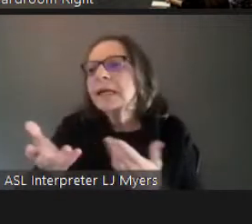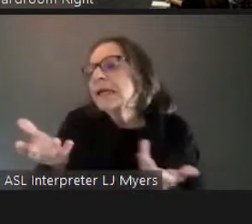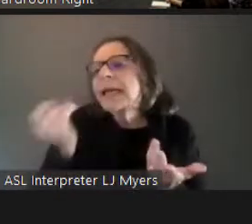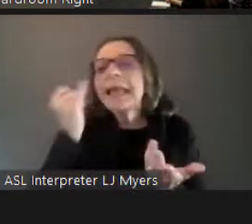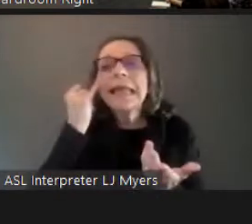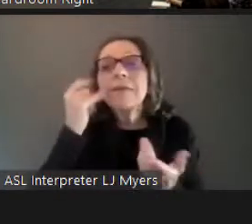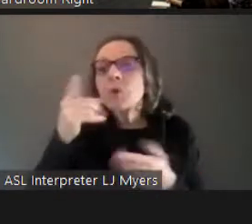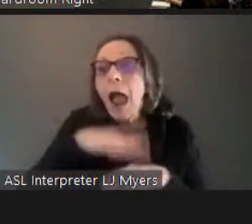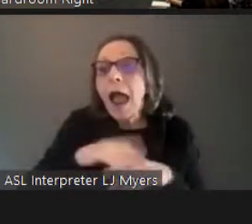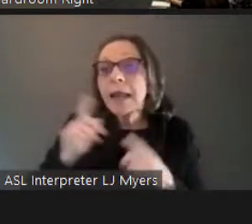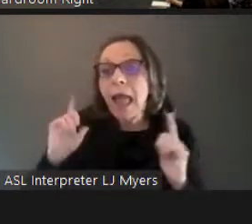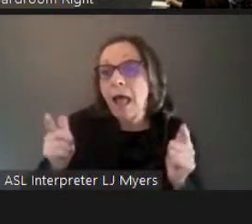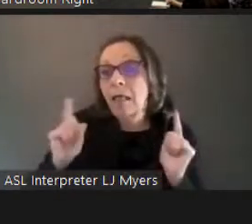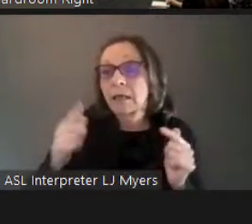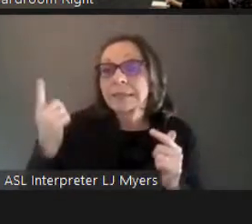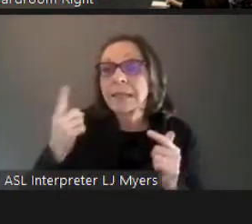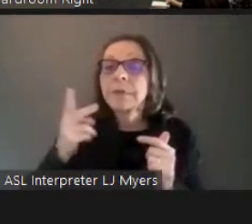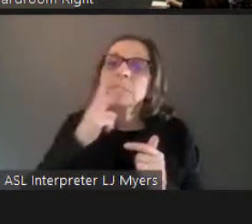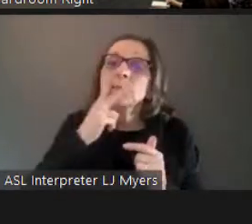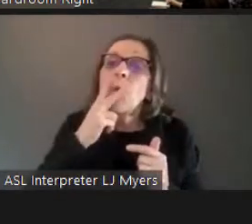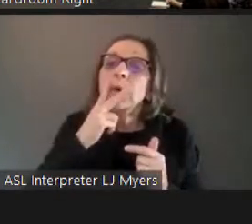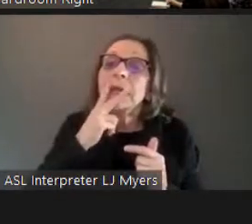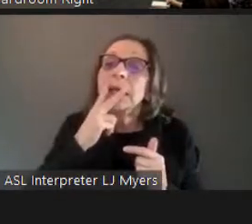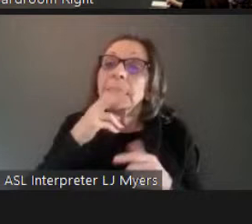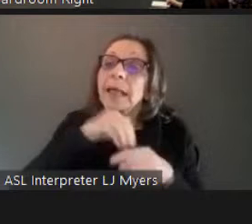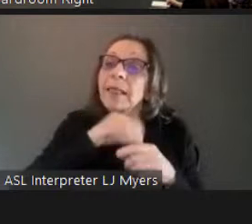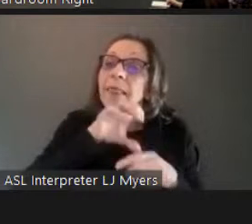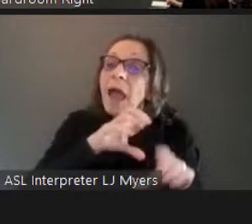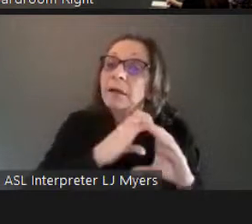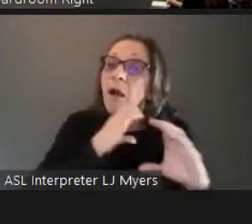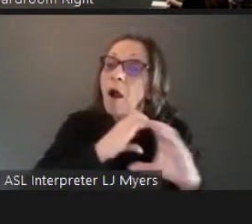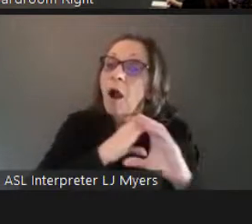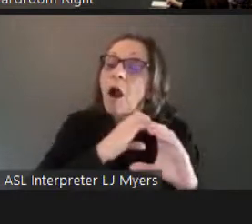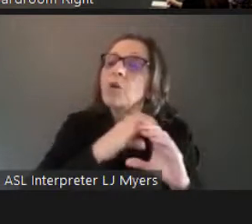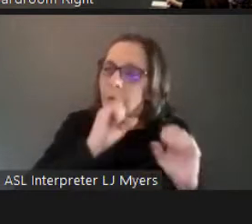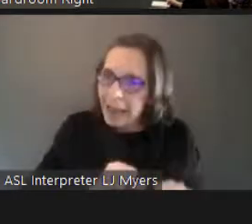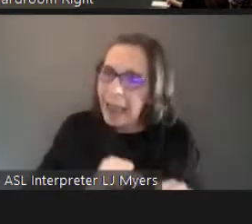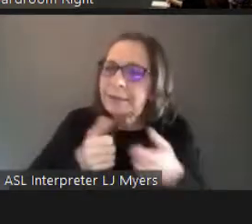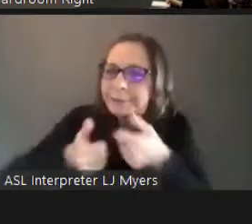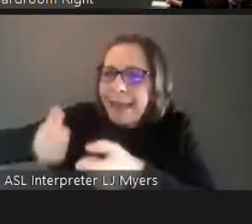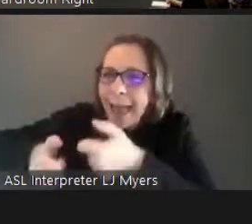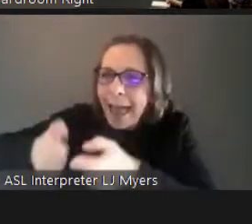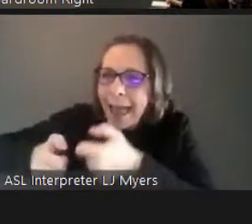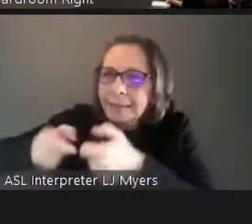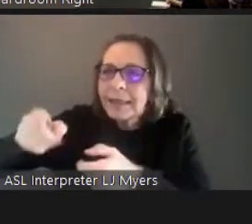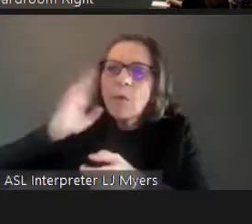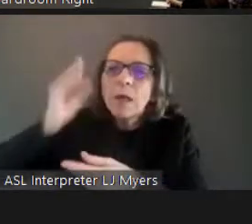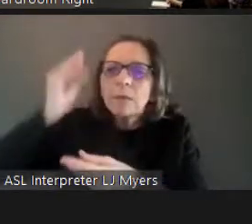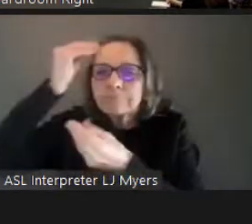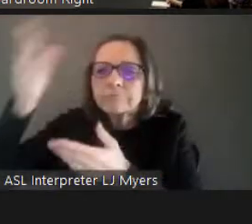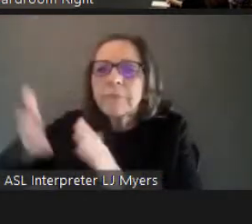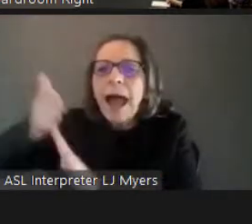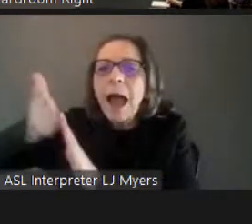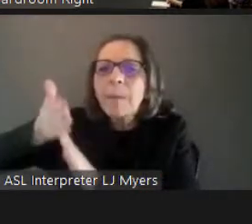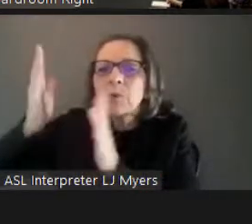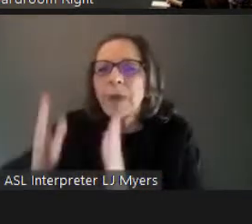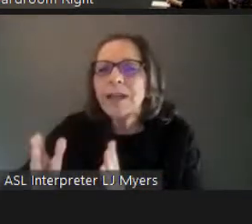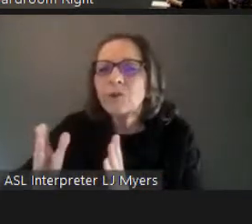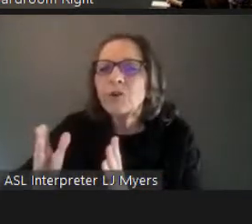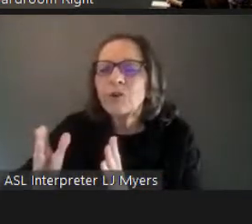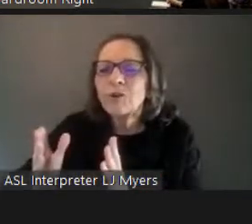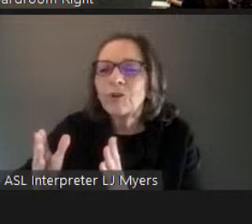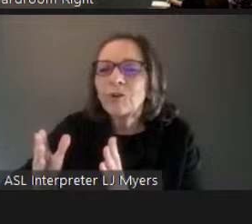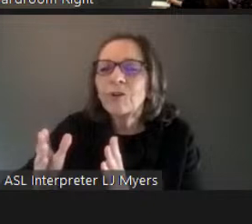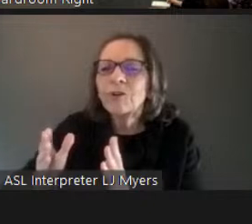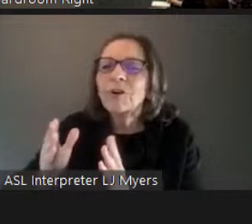on the L and someone's smoking in the car, you could use that to text and they could notify the operator or like